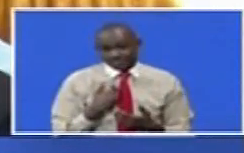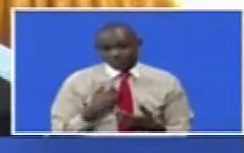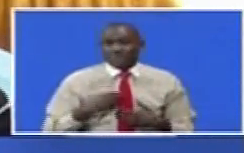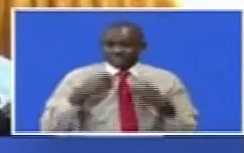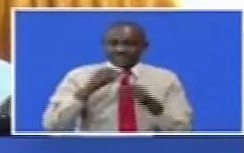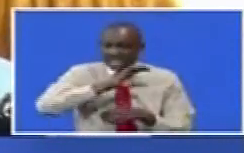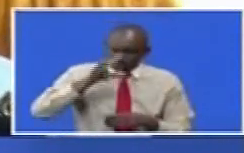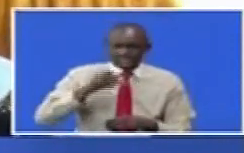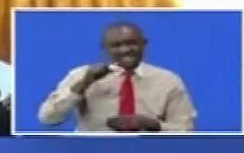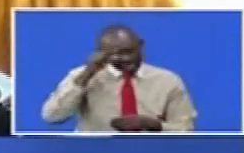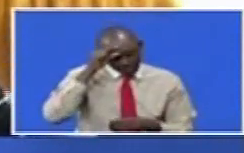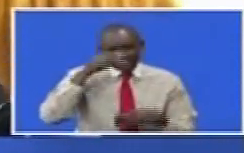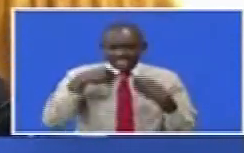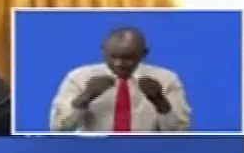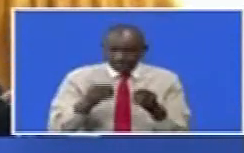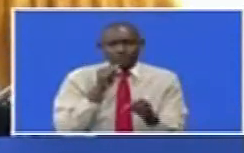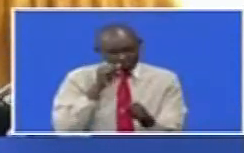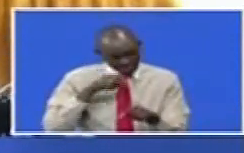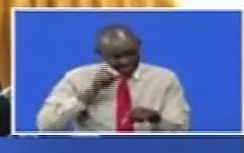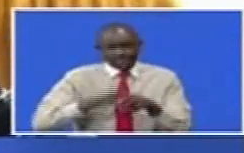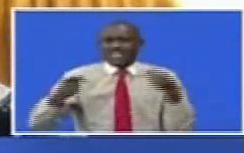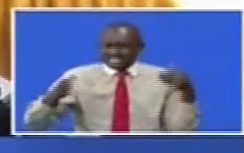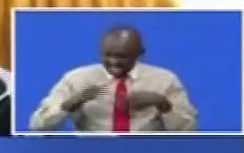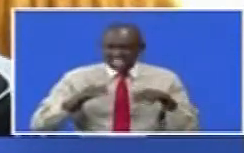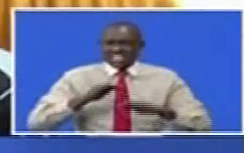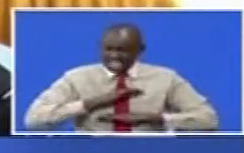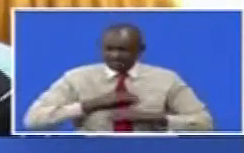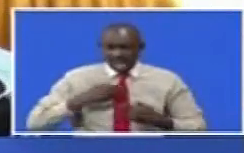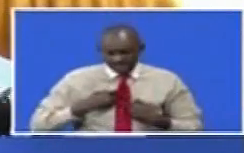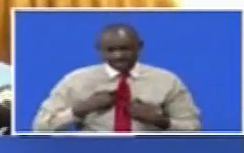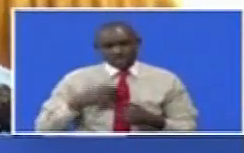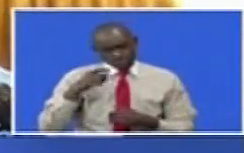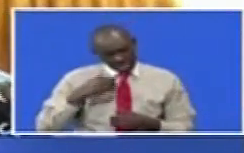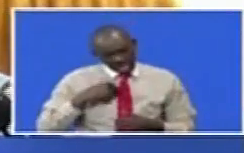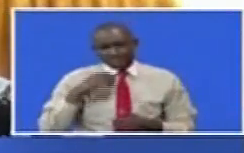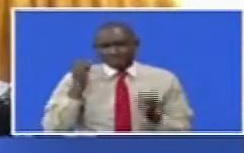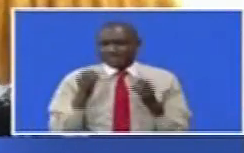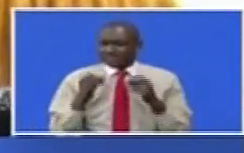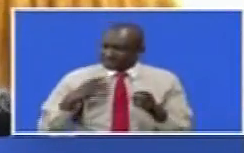county government enough time to get its act right. I think we move into this year, a lot of people